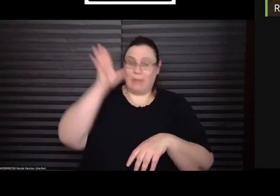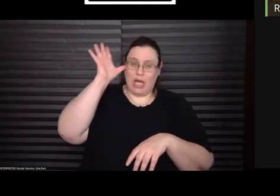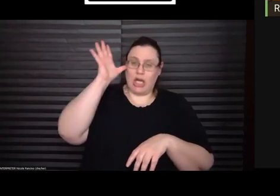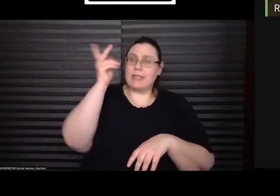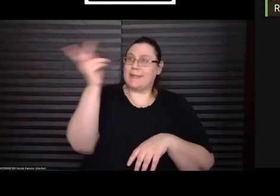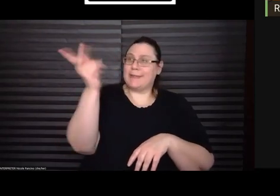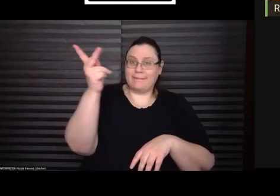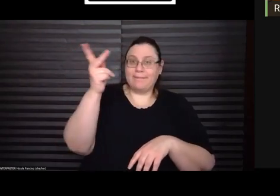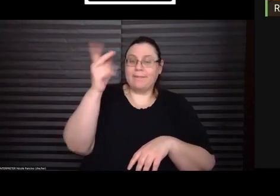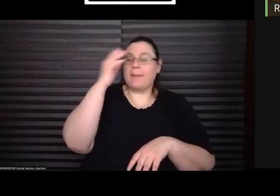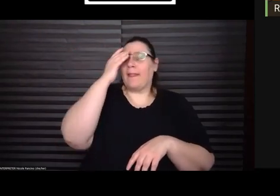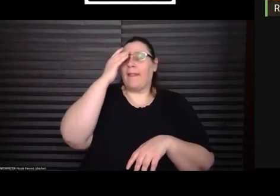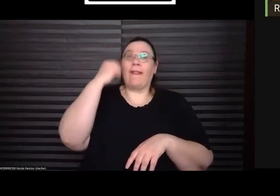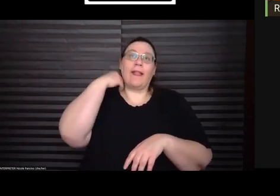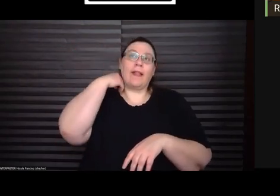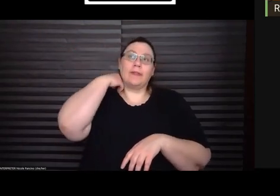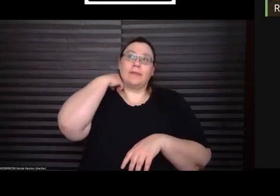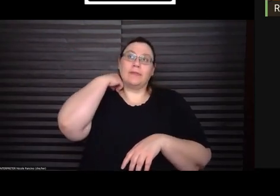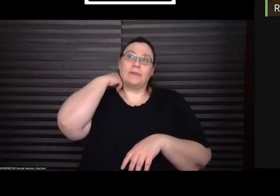were